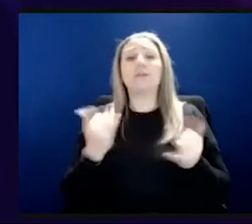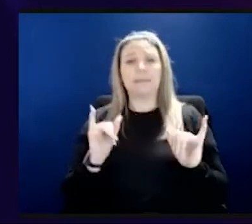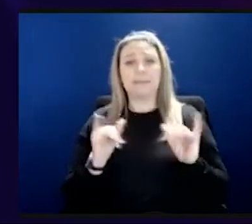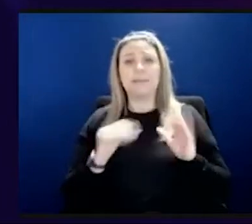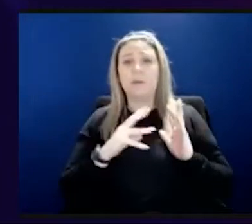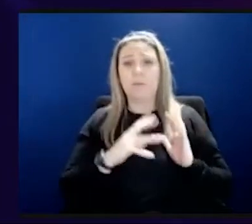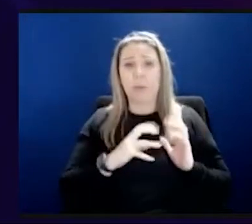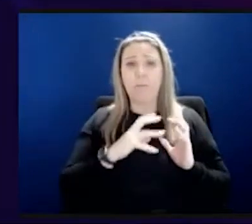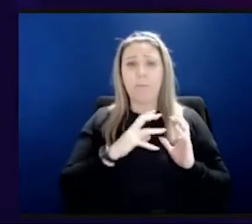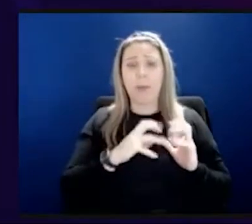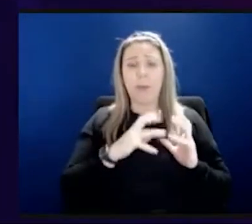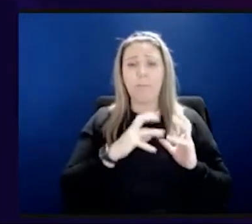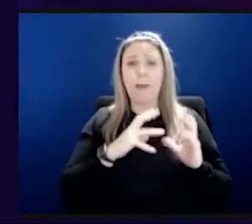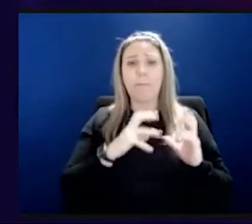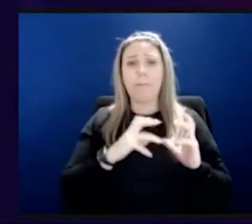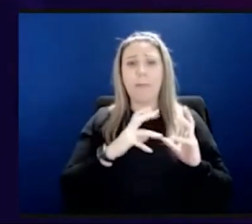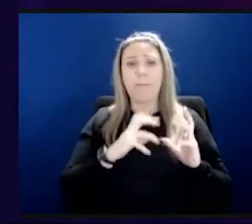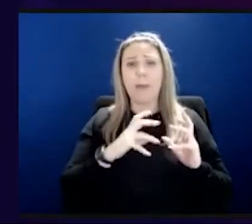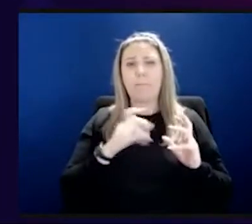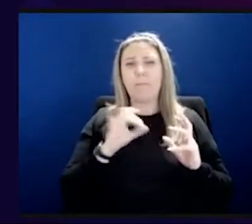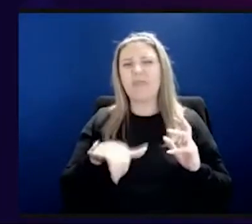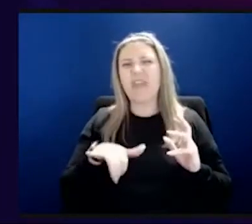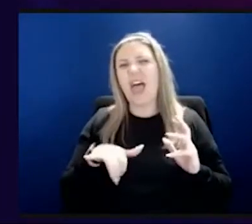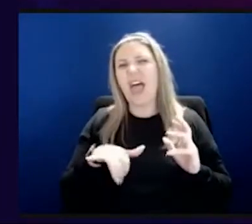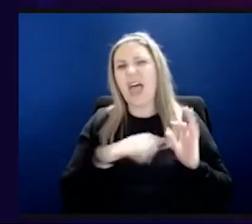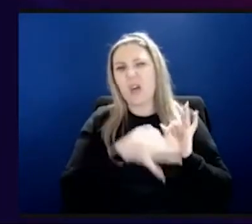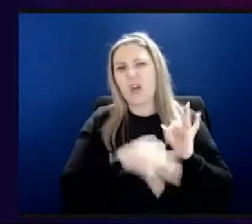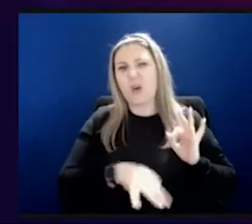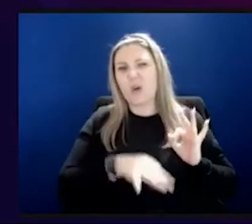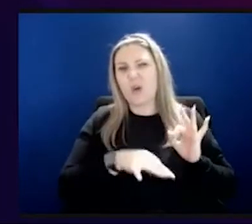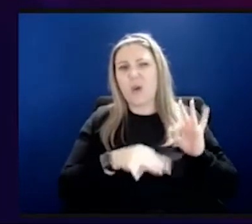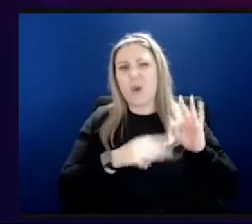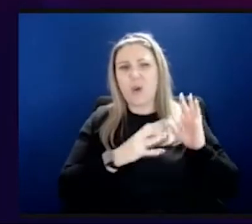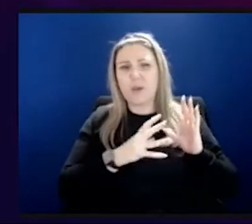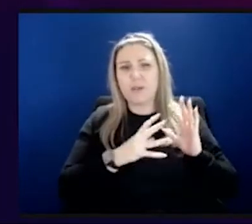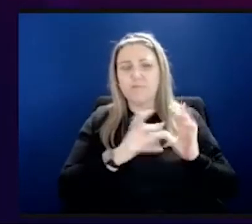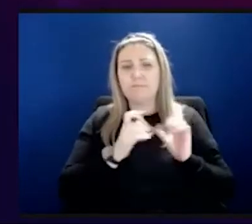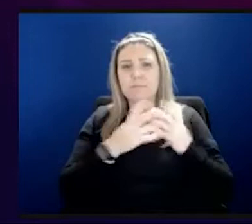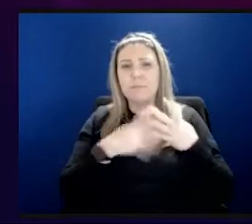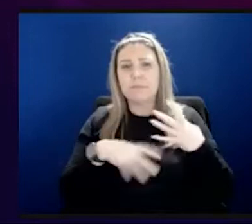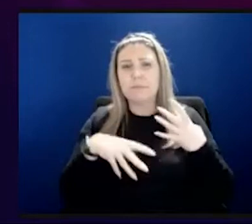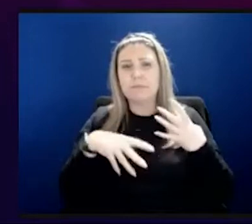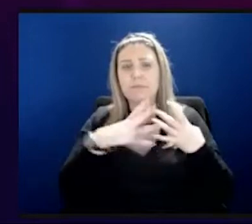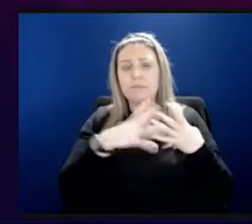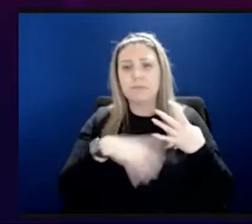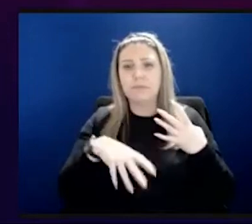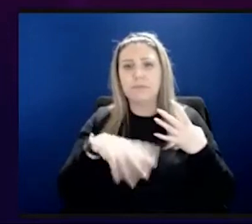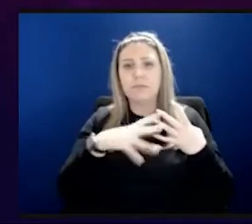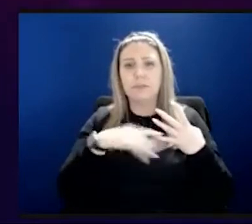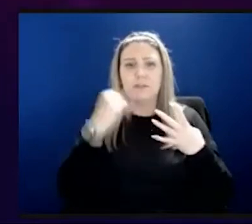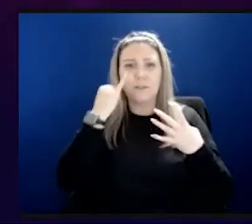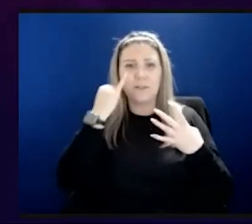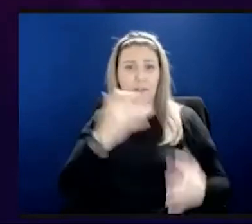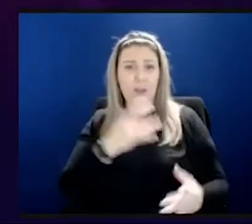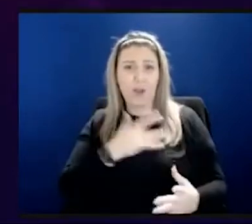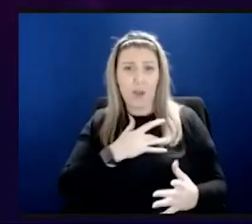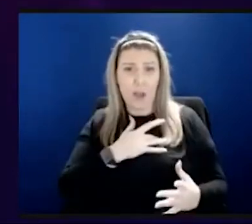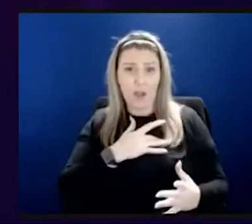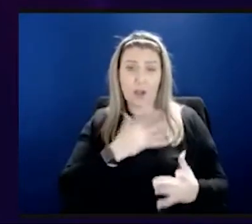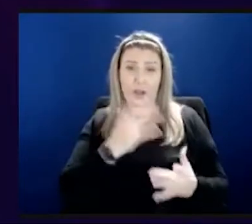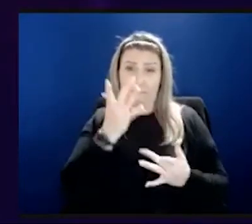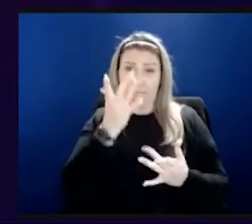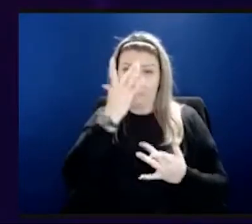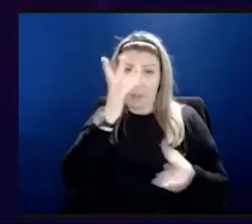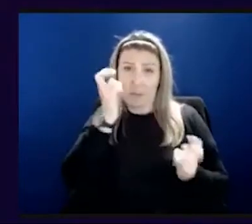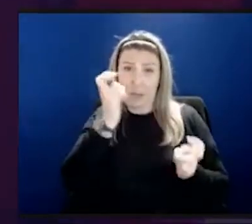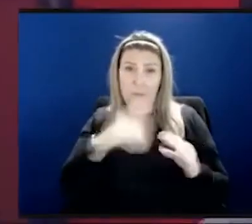the pump is continuously flowing. And so if patients' hearts are on the sicker end, a lot of times they don't have a